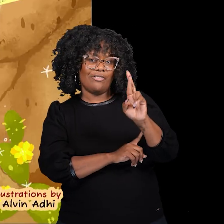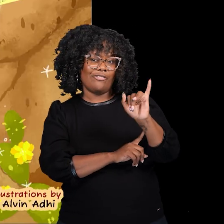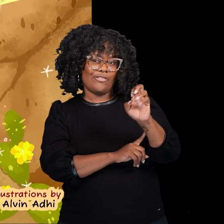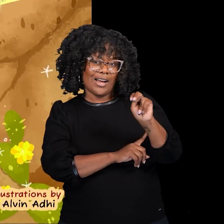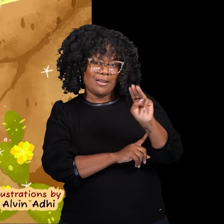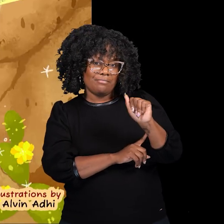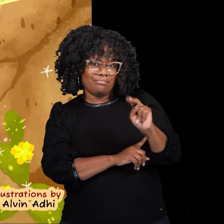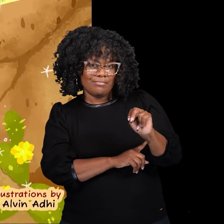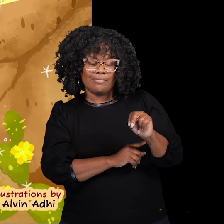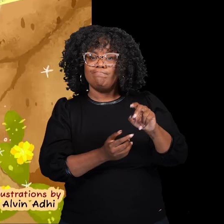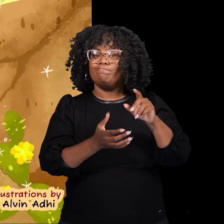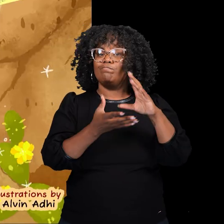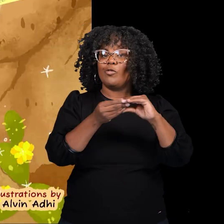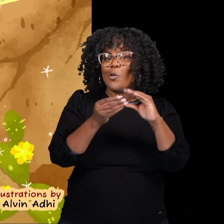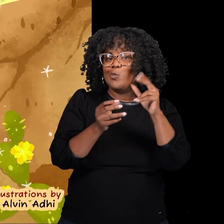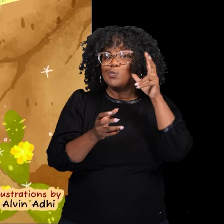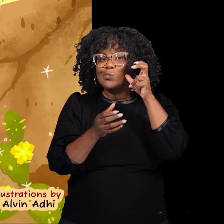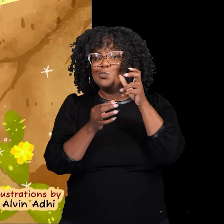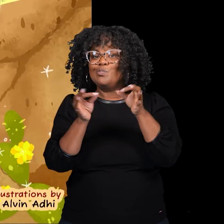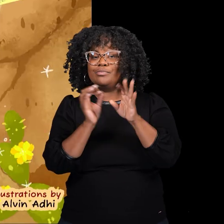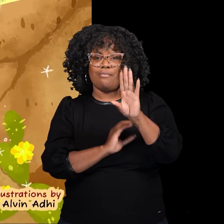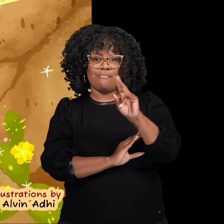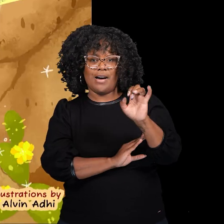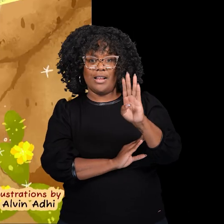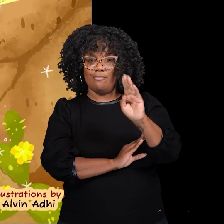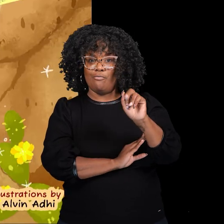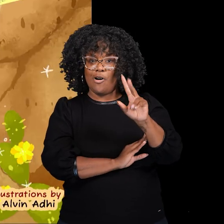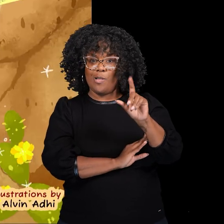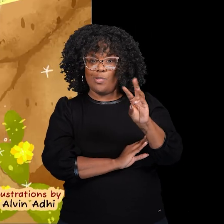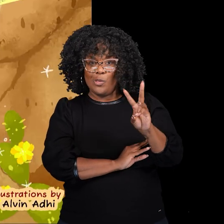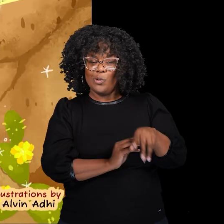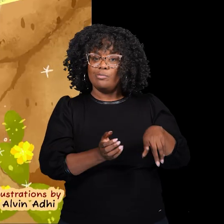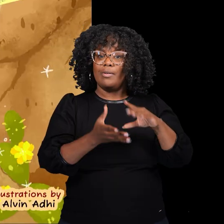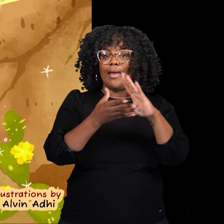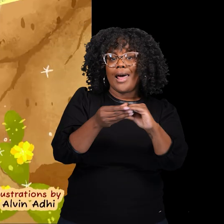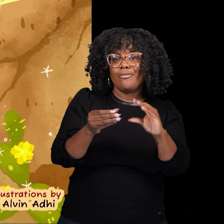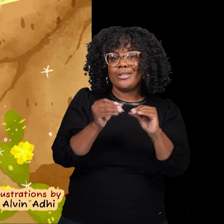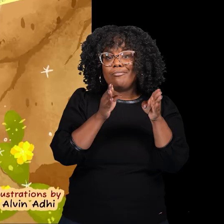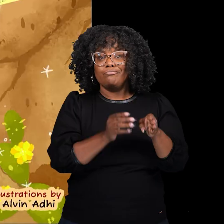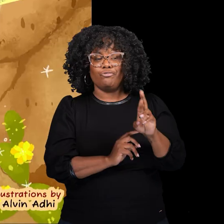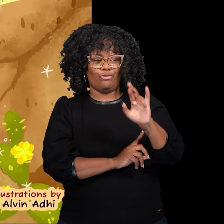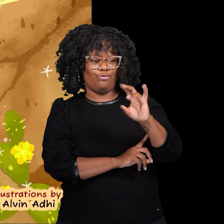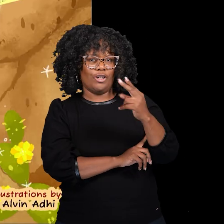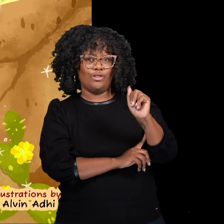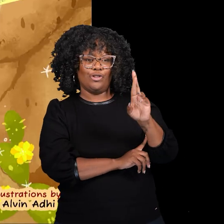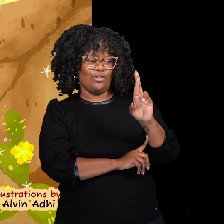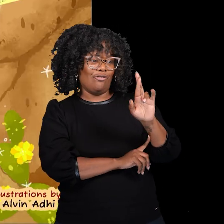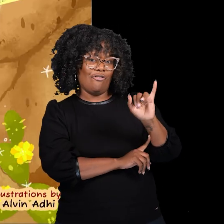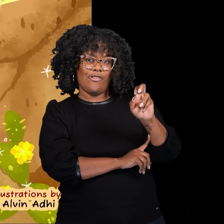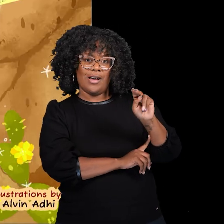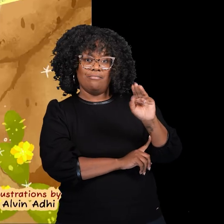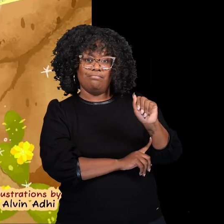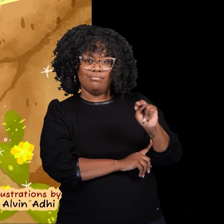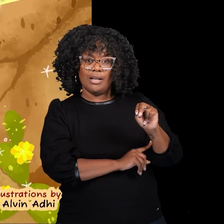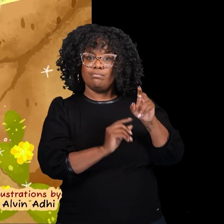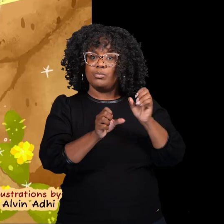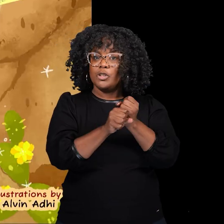by Erin Rieman. Audio description written by Bonnie Barlow and narrated by Richard Rieman.